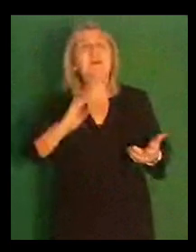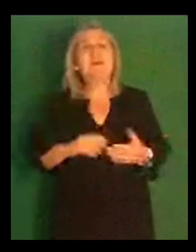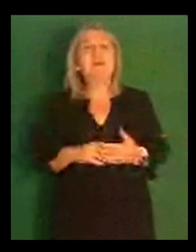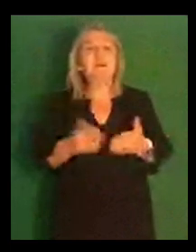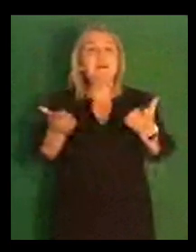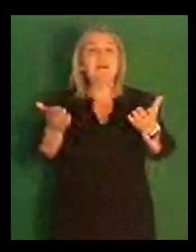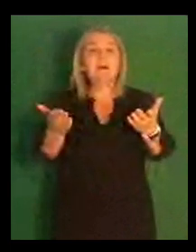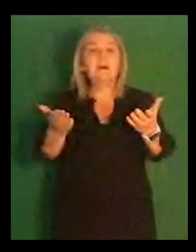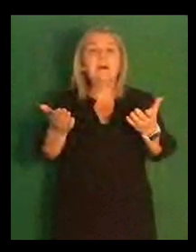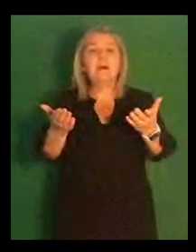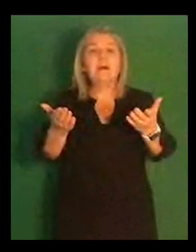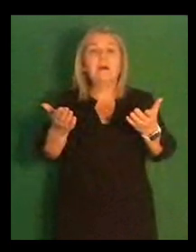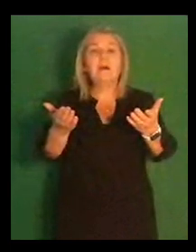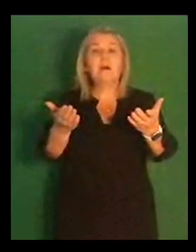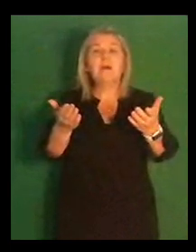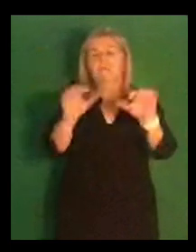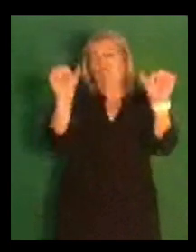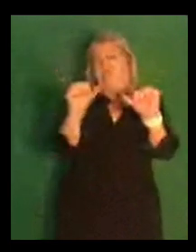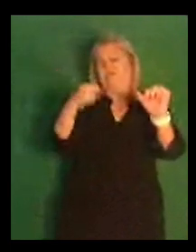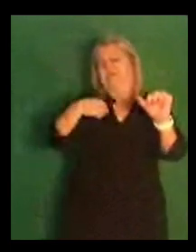I'll just say briefly that